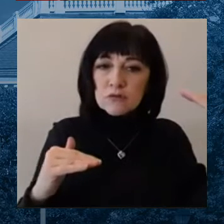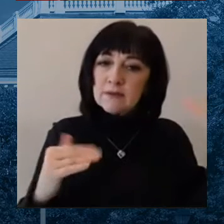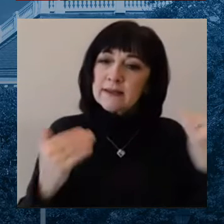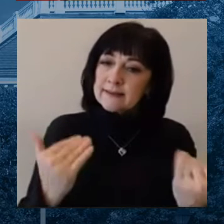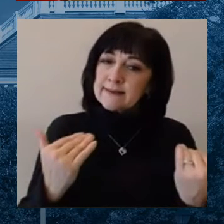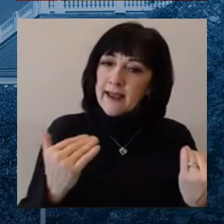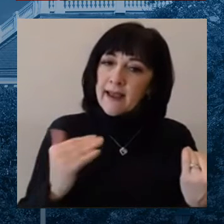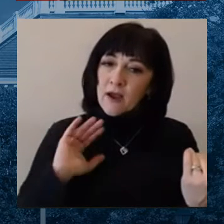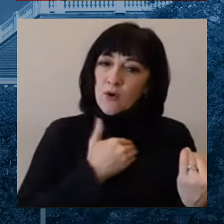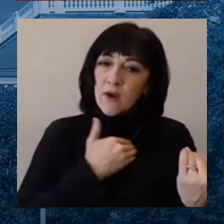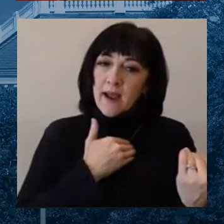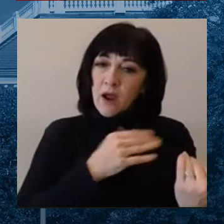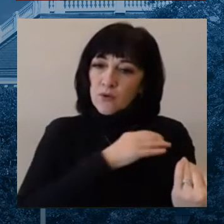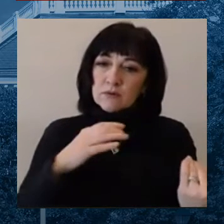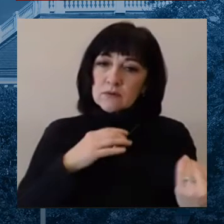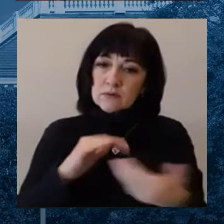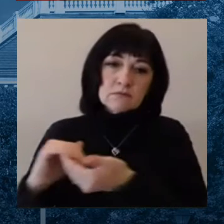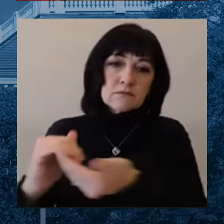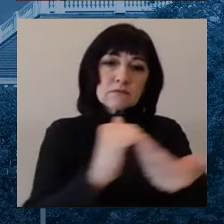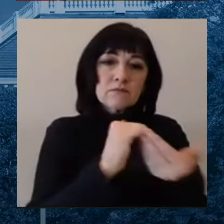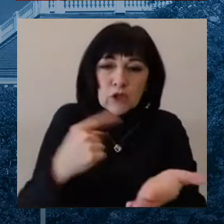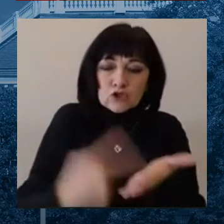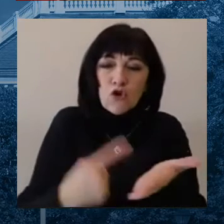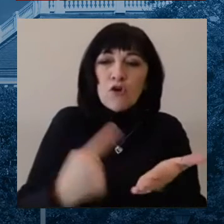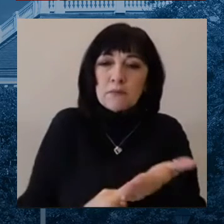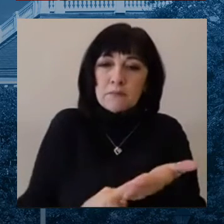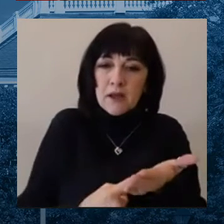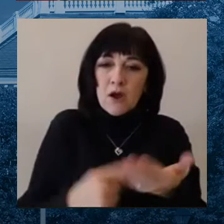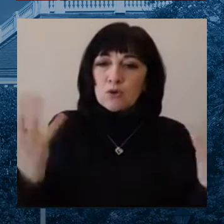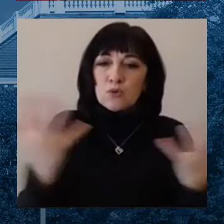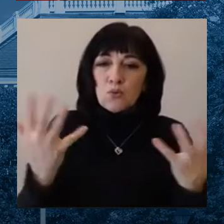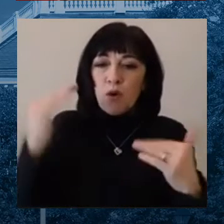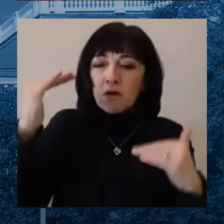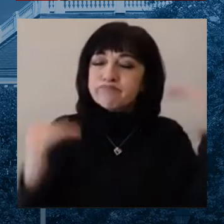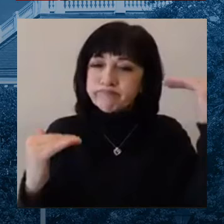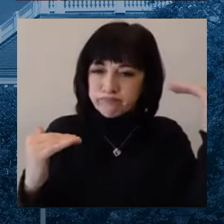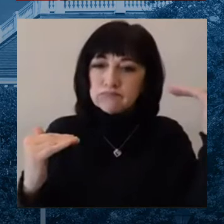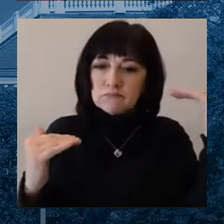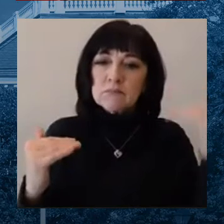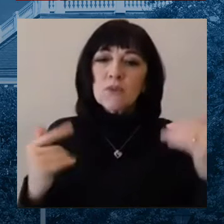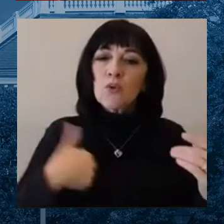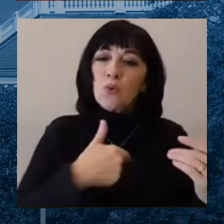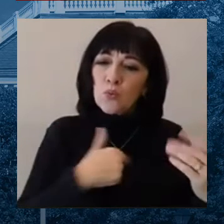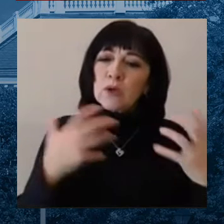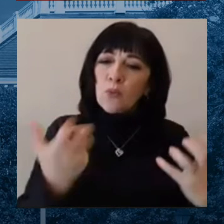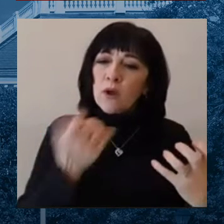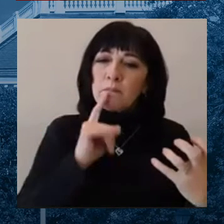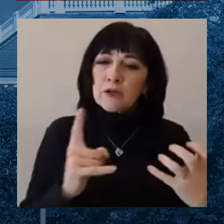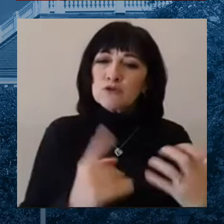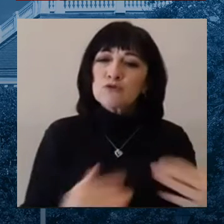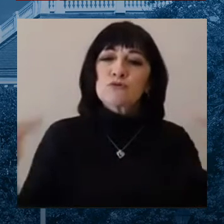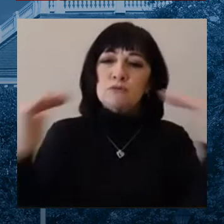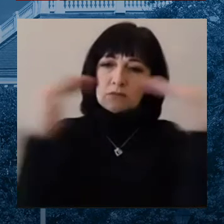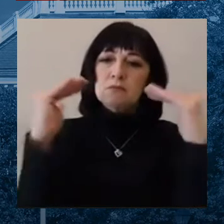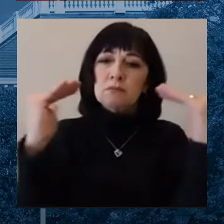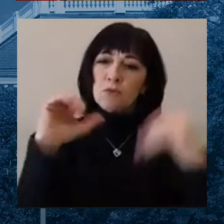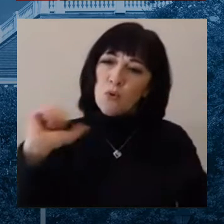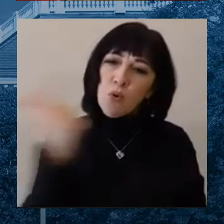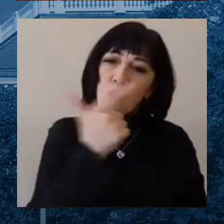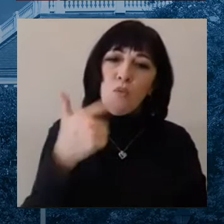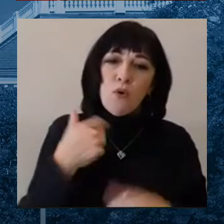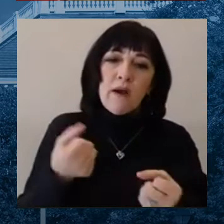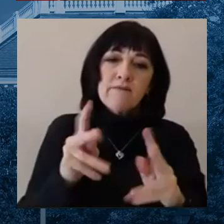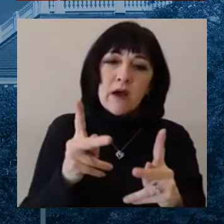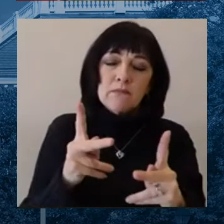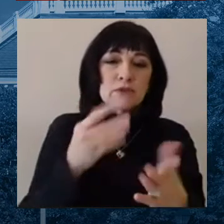together to talk about these inequalities, and that's our focus. We want to make sure that everybody has an opportunity to get a good job. We